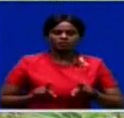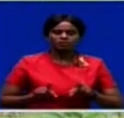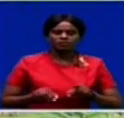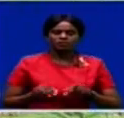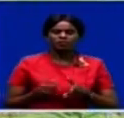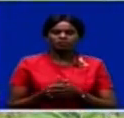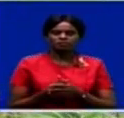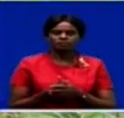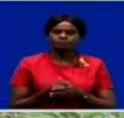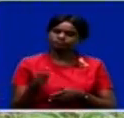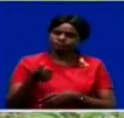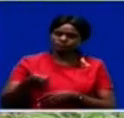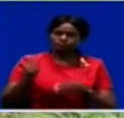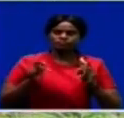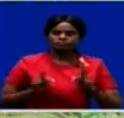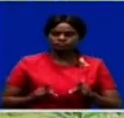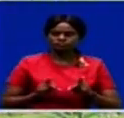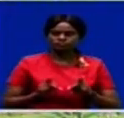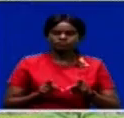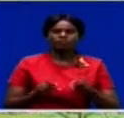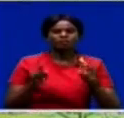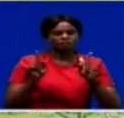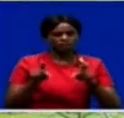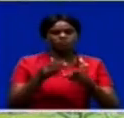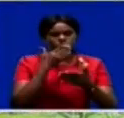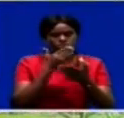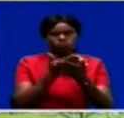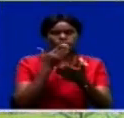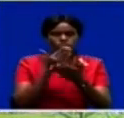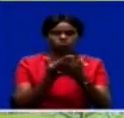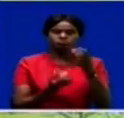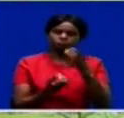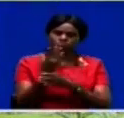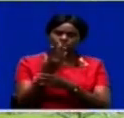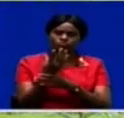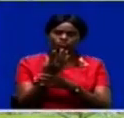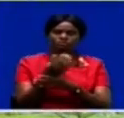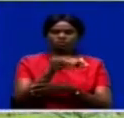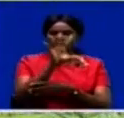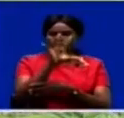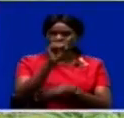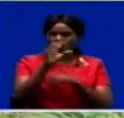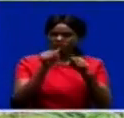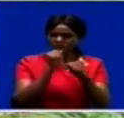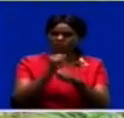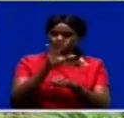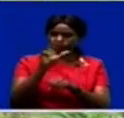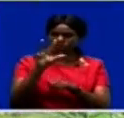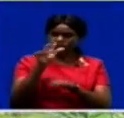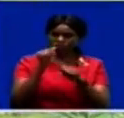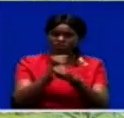Kalimukanda, is somebody who is mature. He's above 50 years. He's 53, in fact,